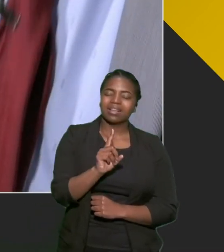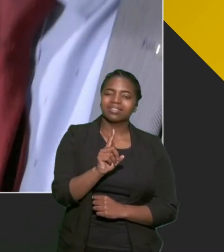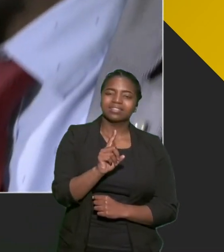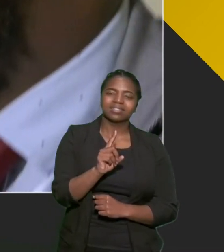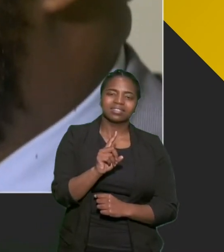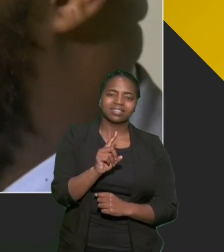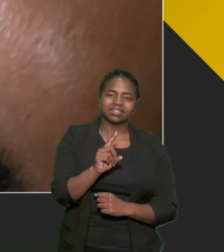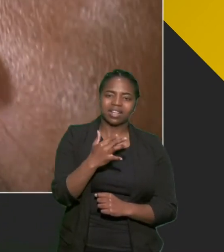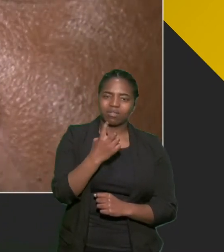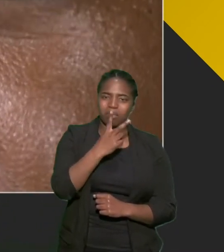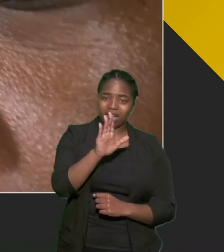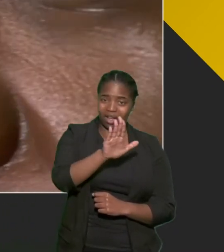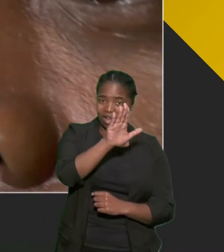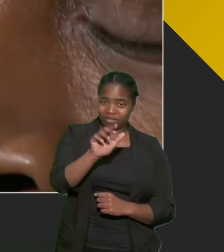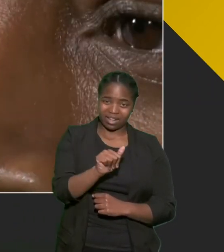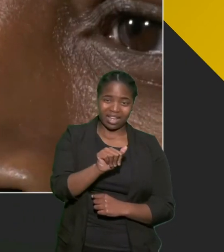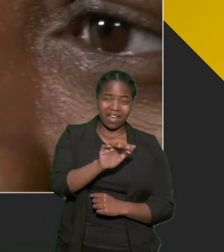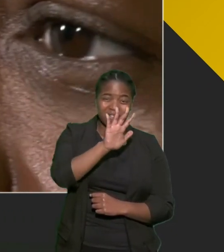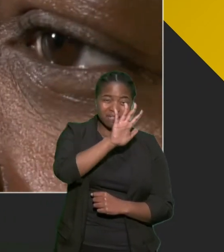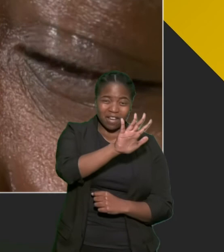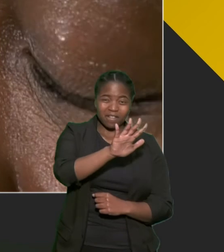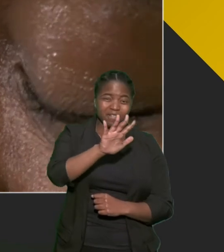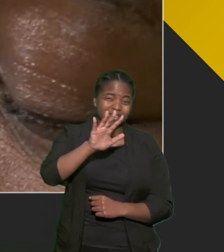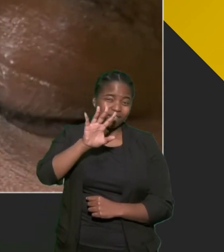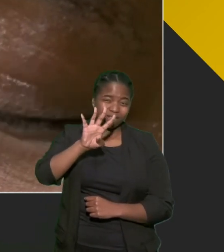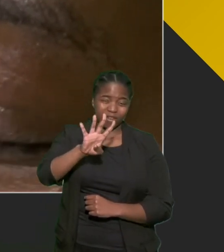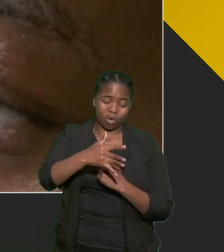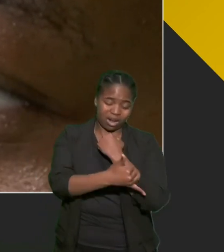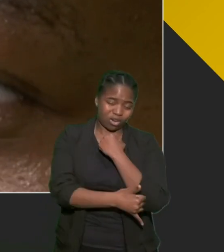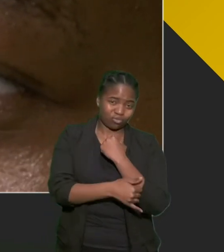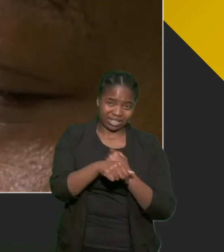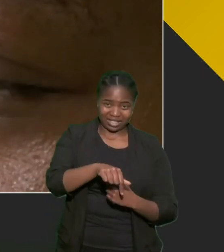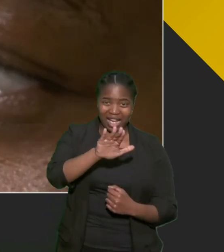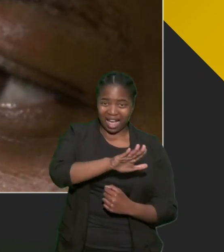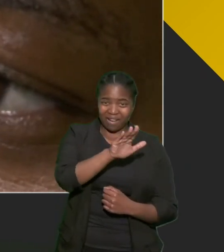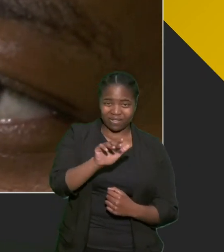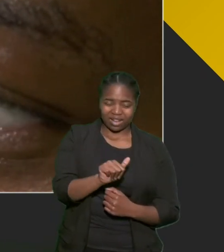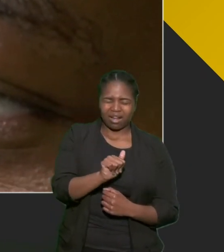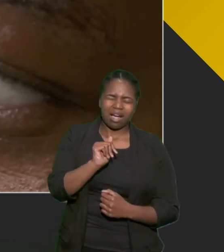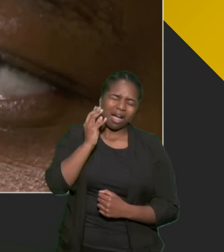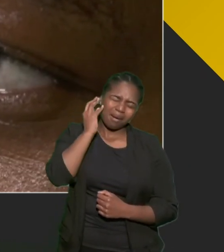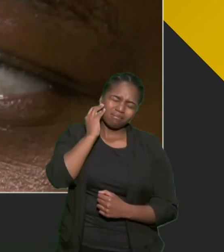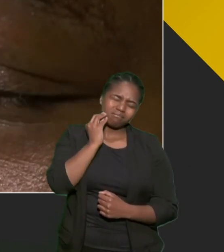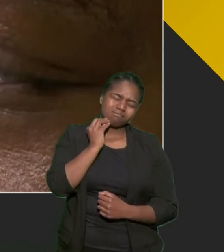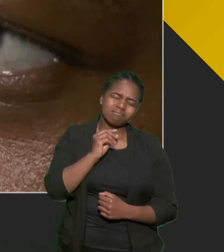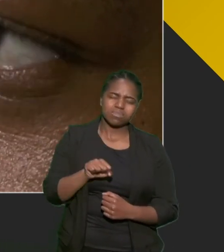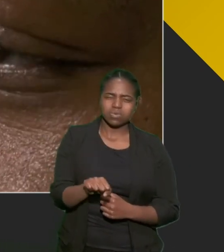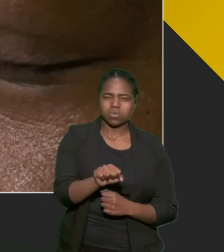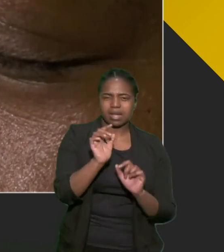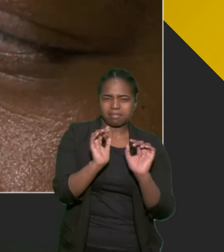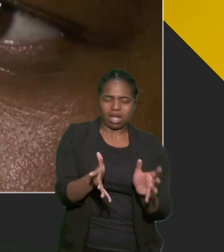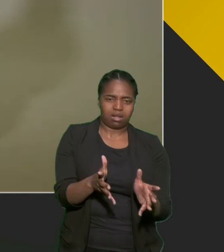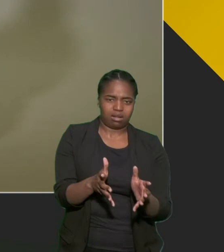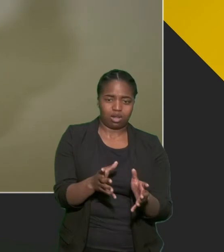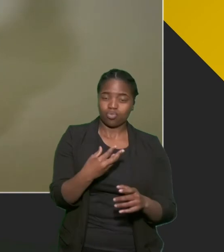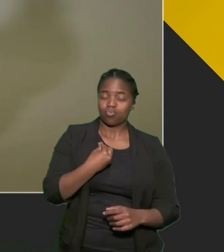of the continent, 54 countries in this continent, you can barely have a handful of countries wherein you can say